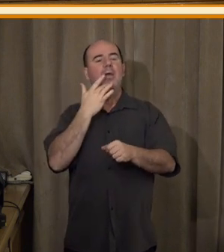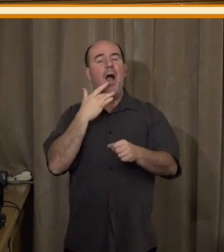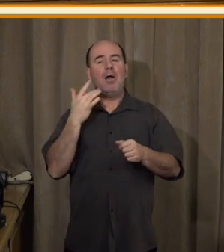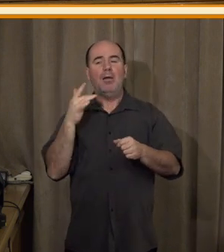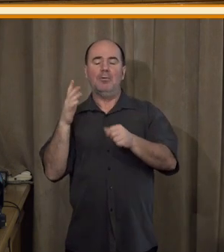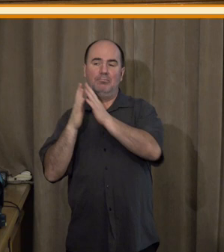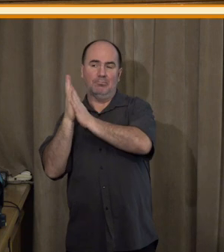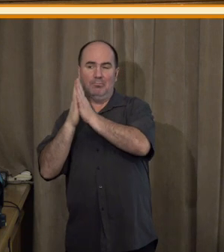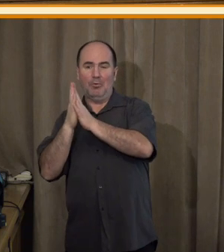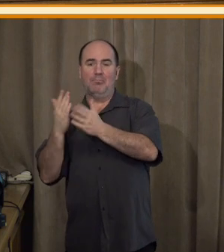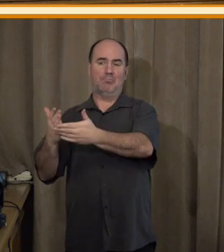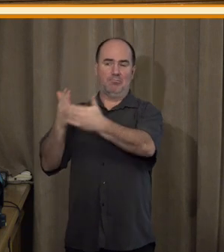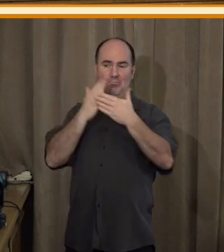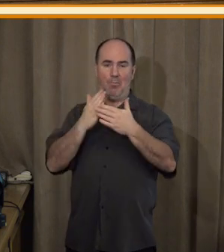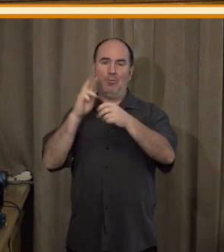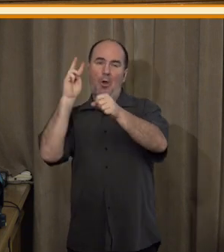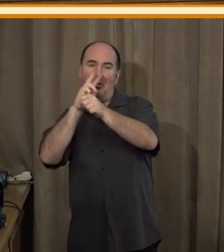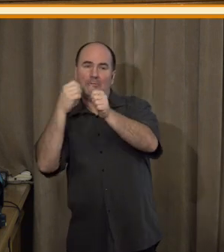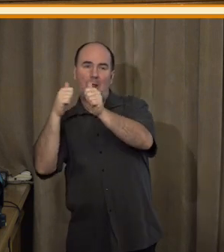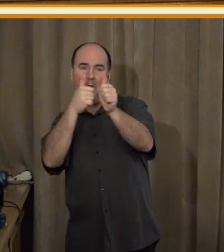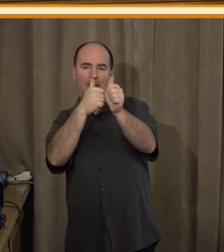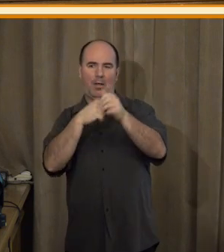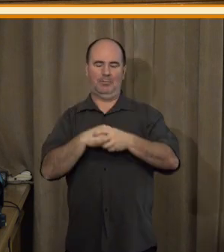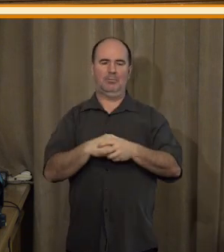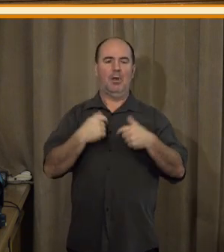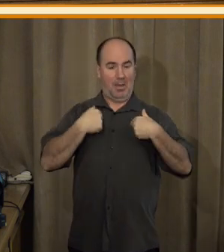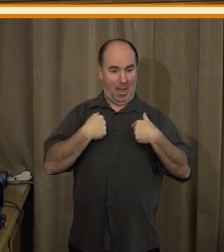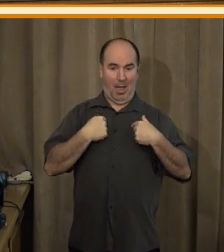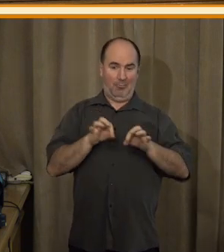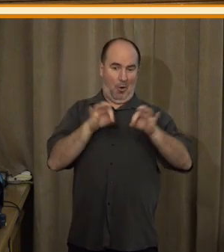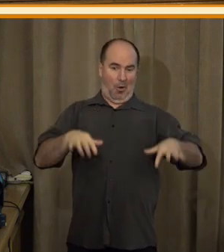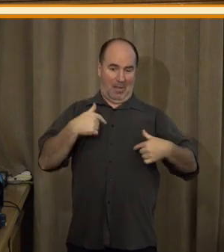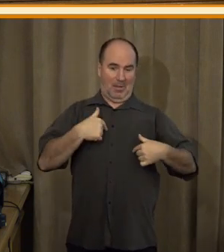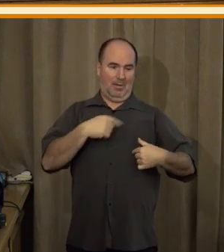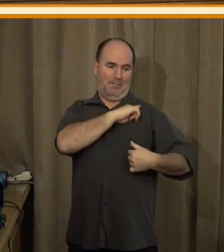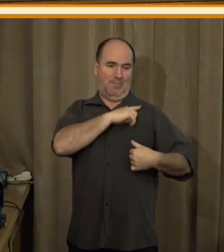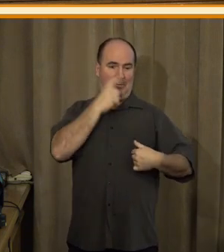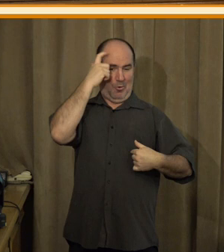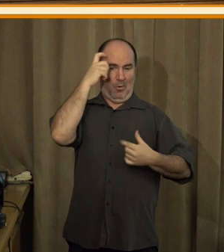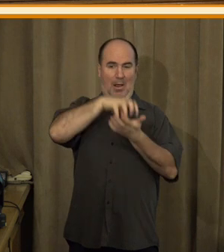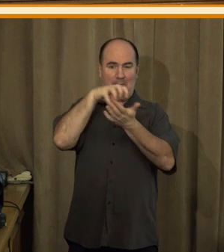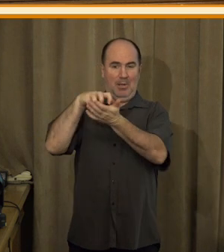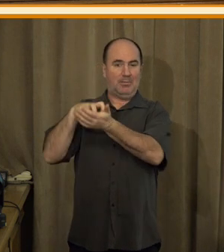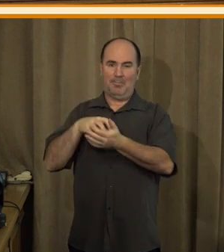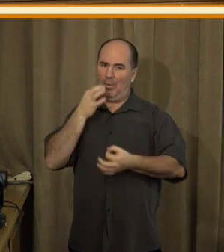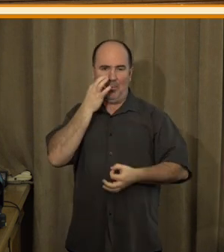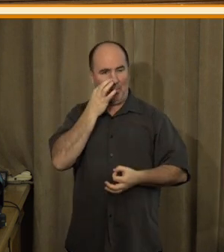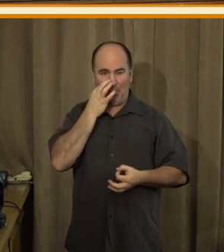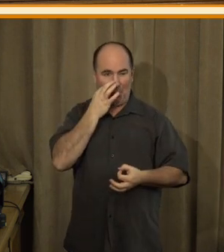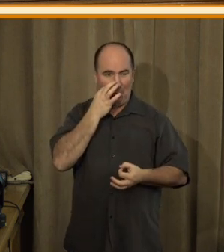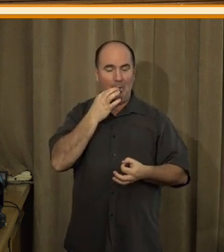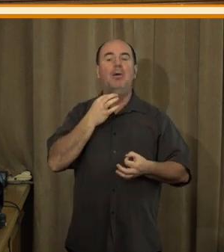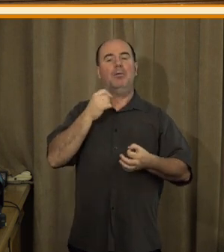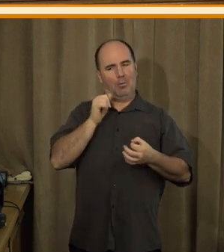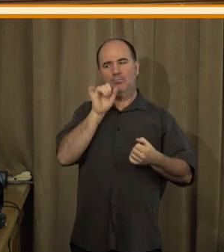am to my population, to be able to it for me. That's how For example, we tested